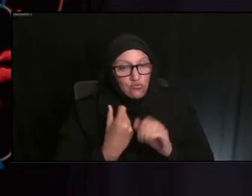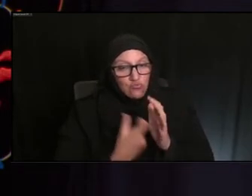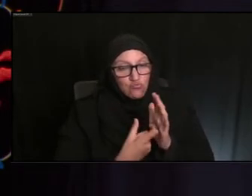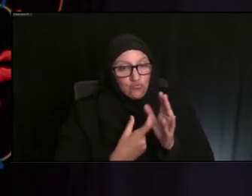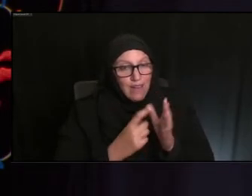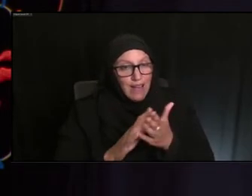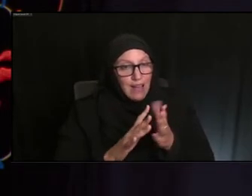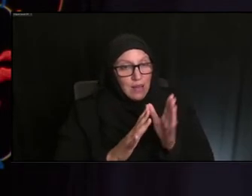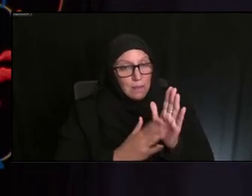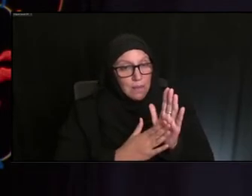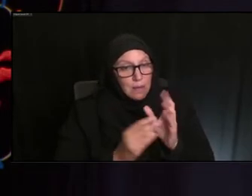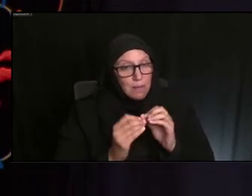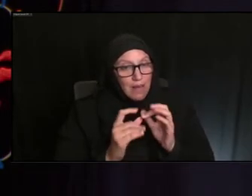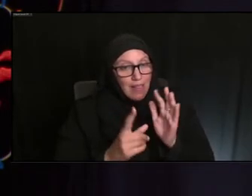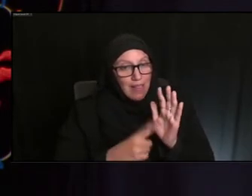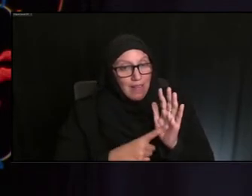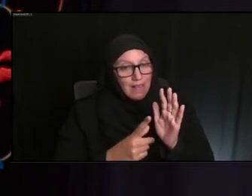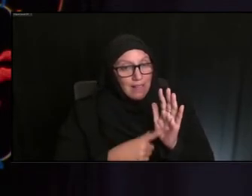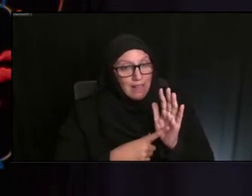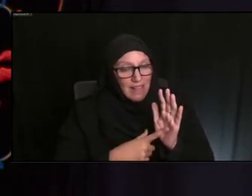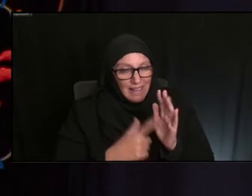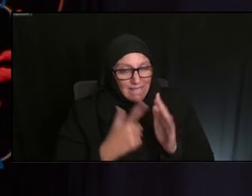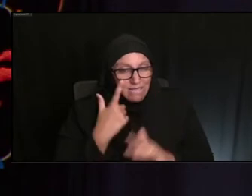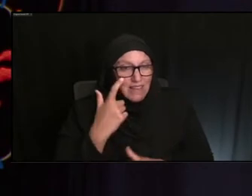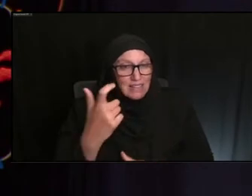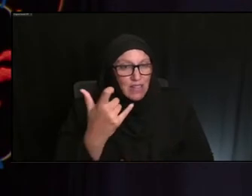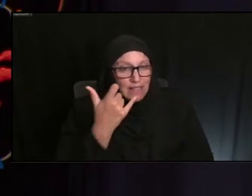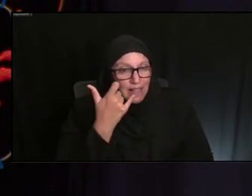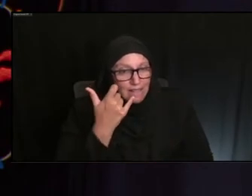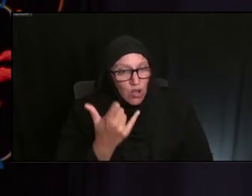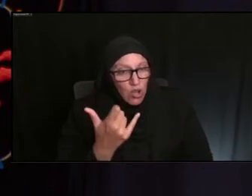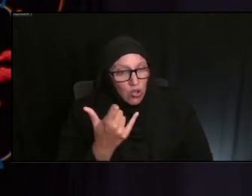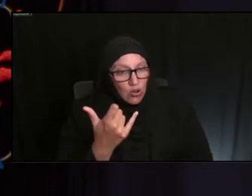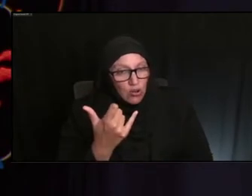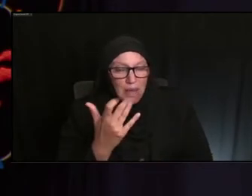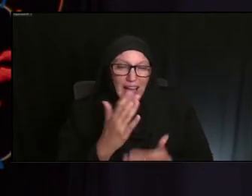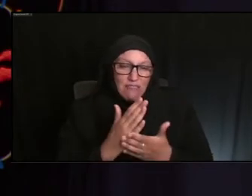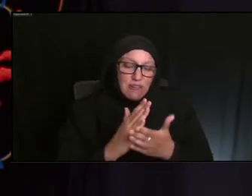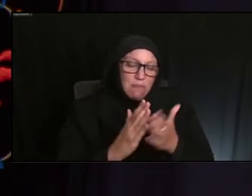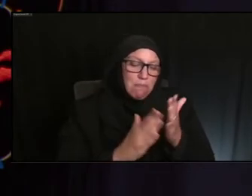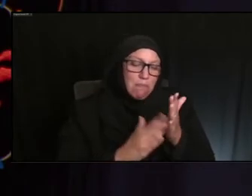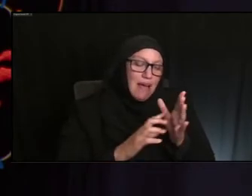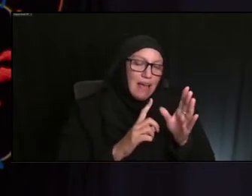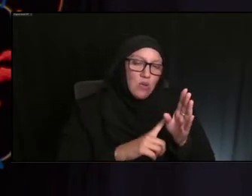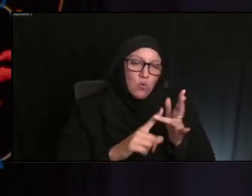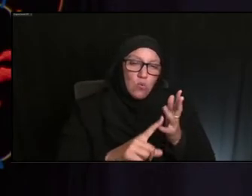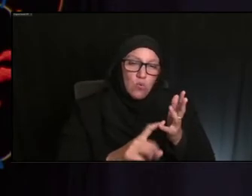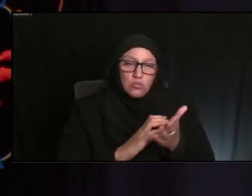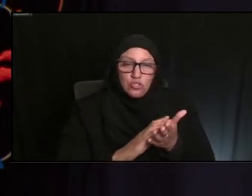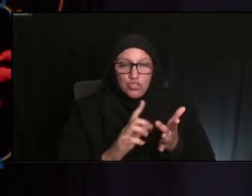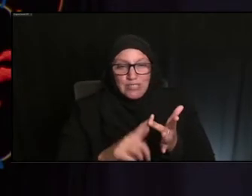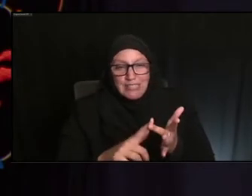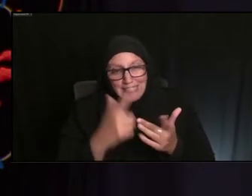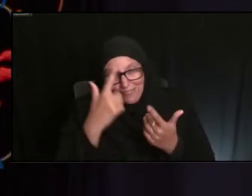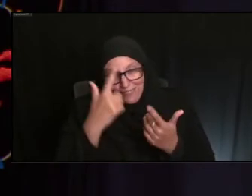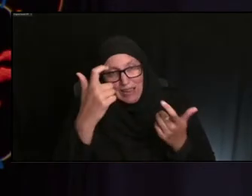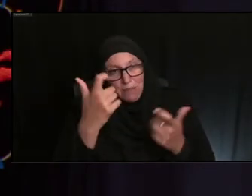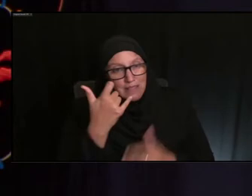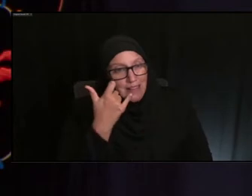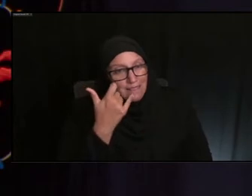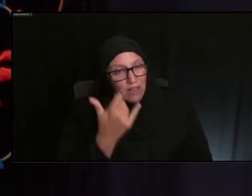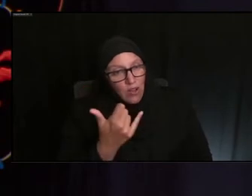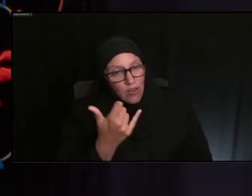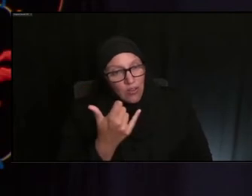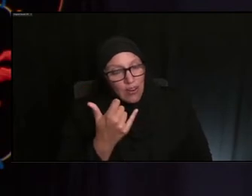telephone. And then you find out later it was Meucci that actually invented the telephone. Alexander Graham Bell